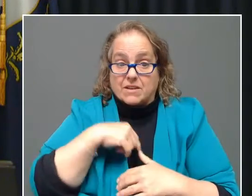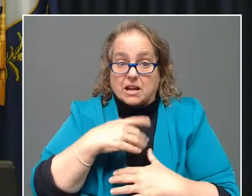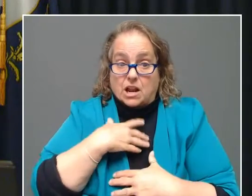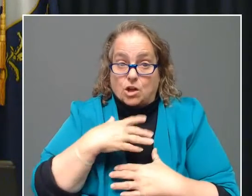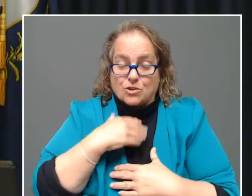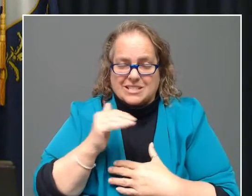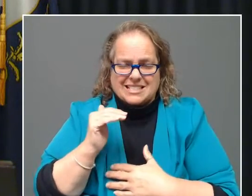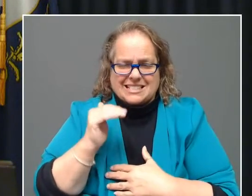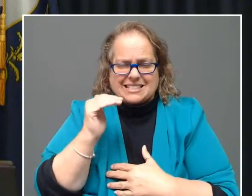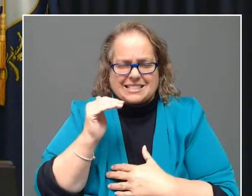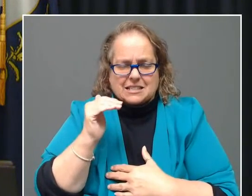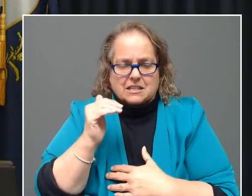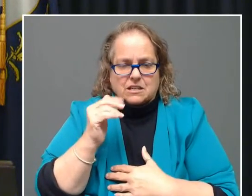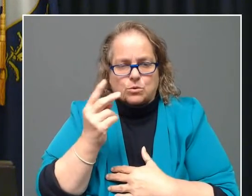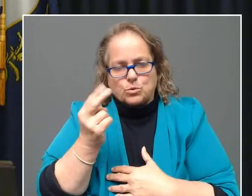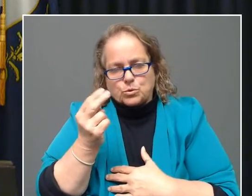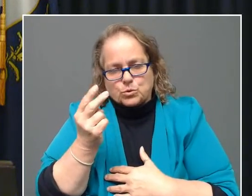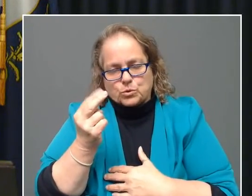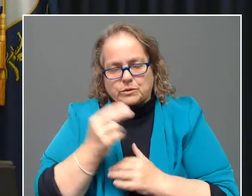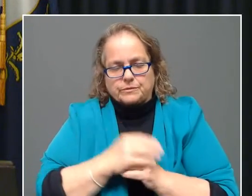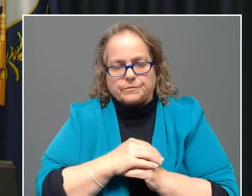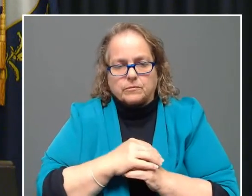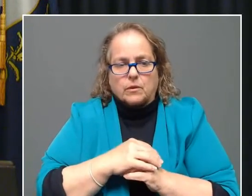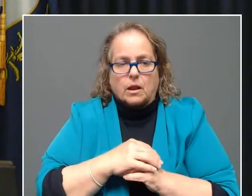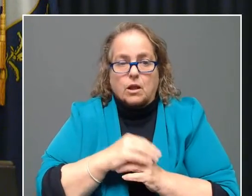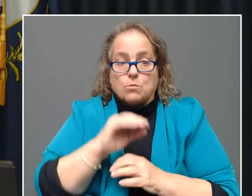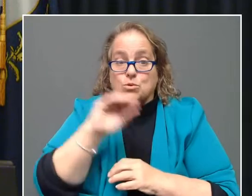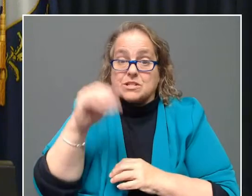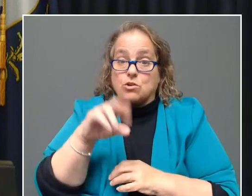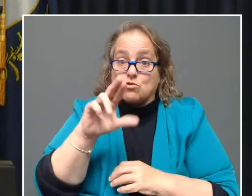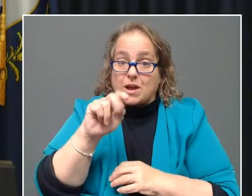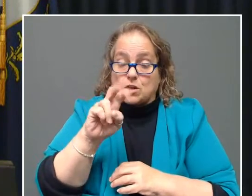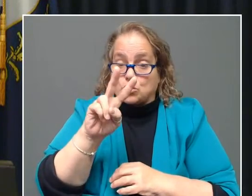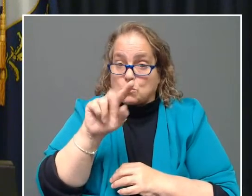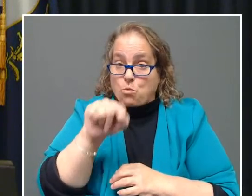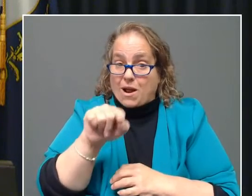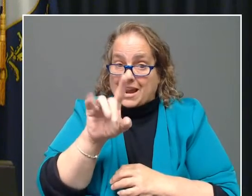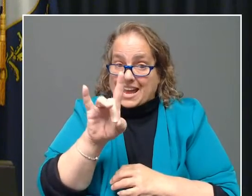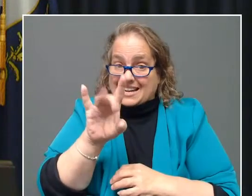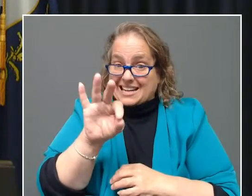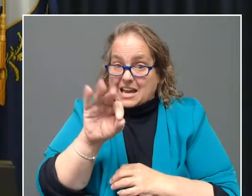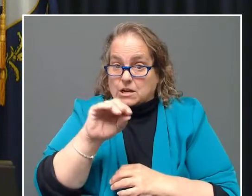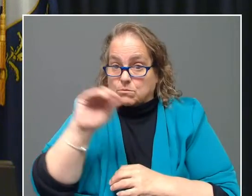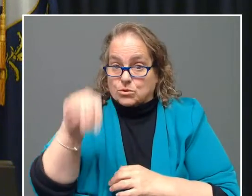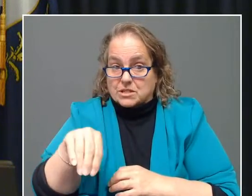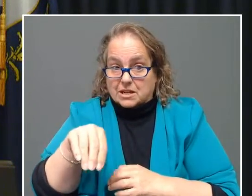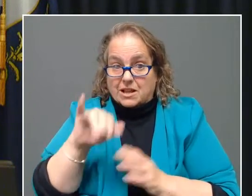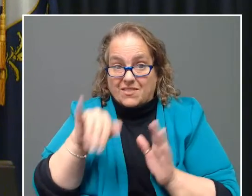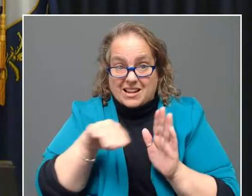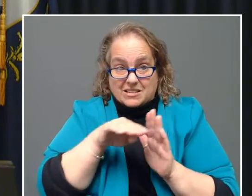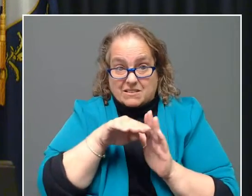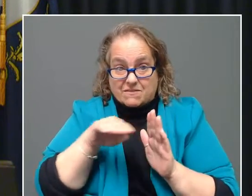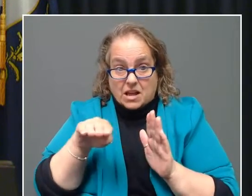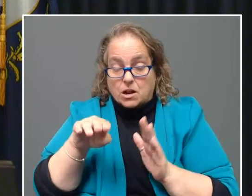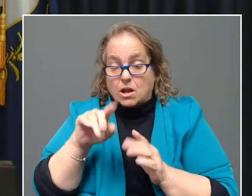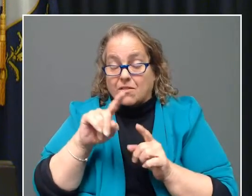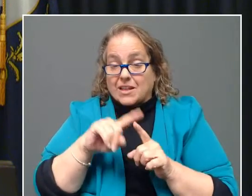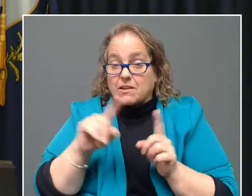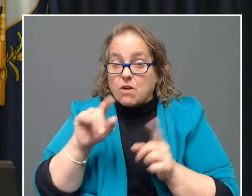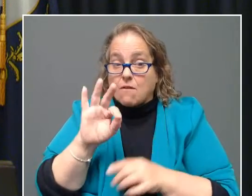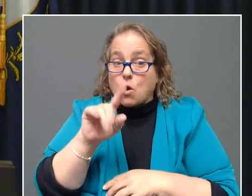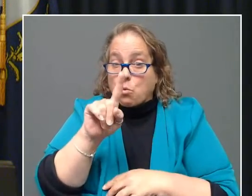couple. Current positivity rate, 2.89%. That's virtually flat. That's a difference of 1/100th